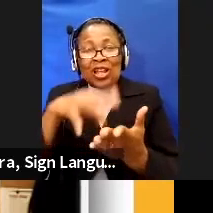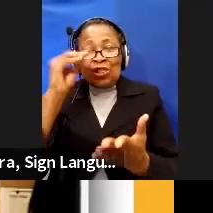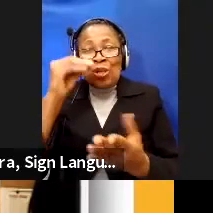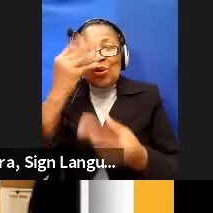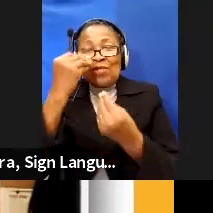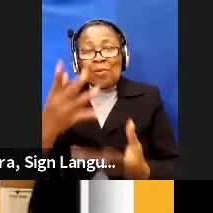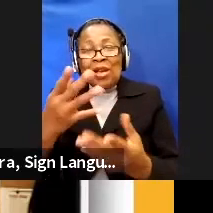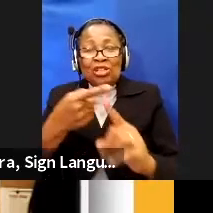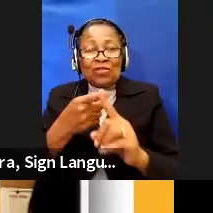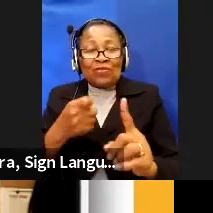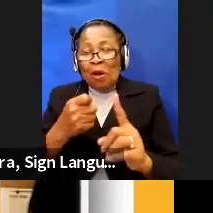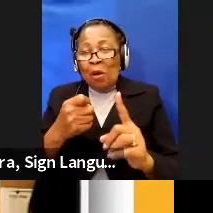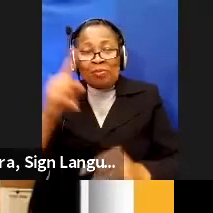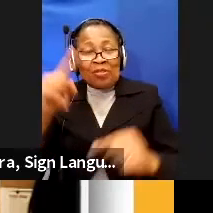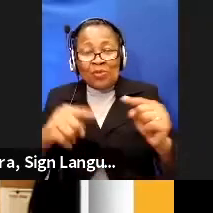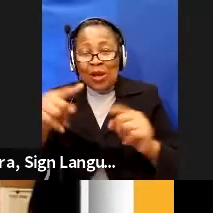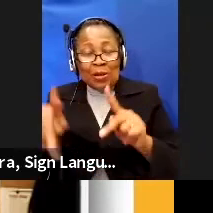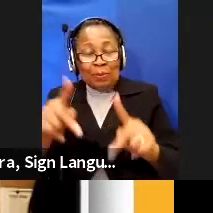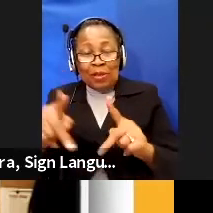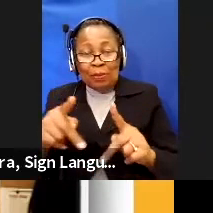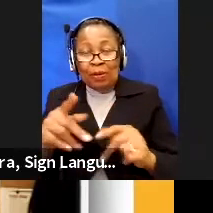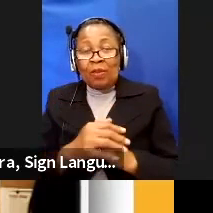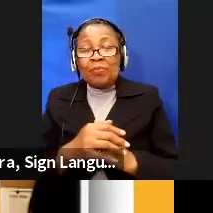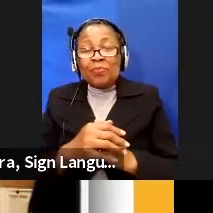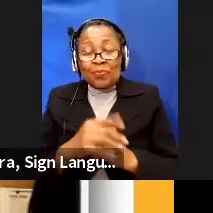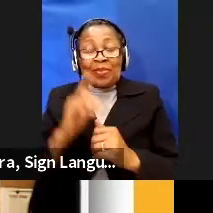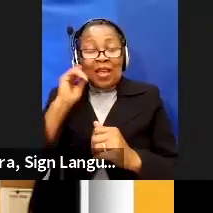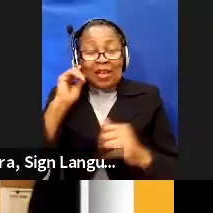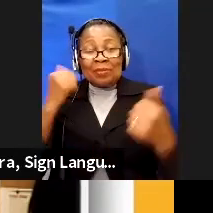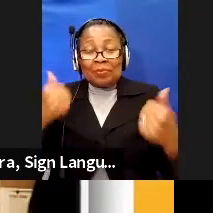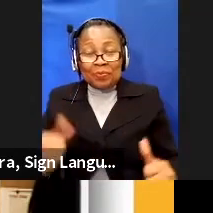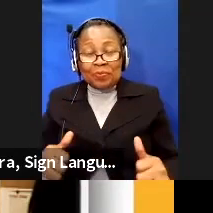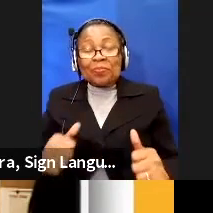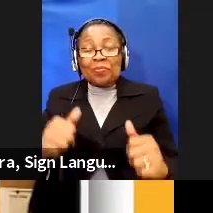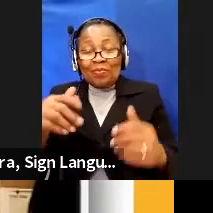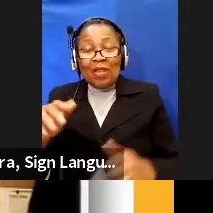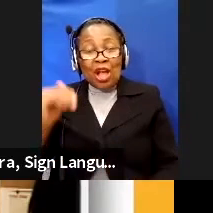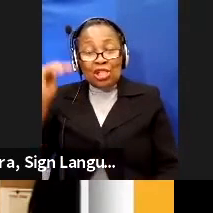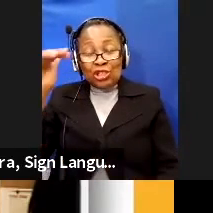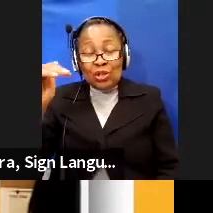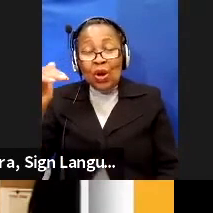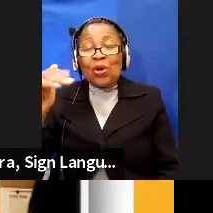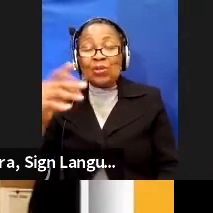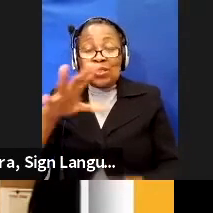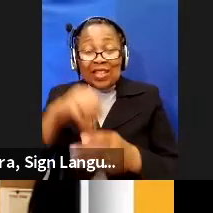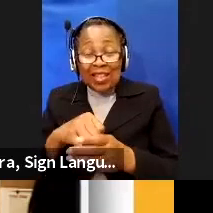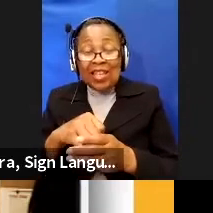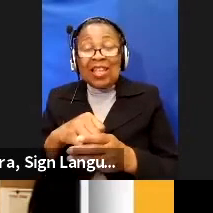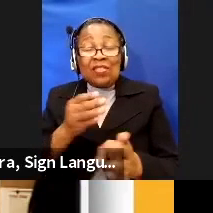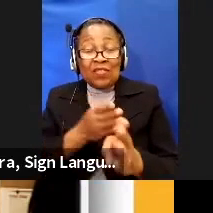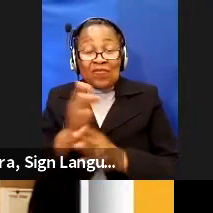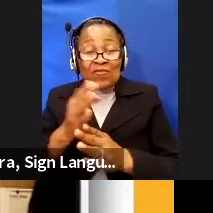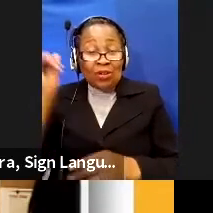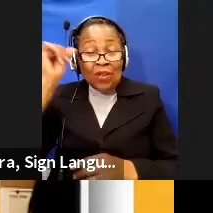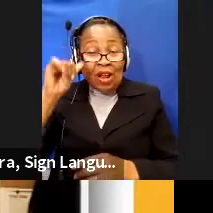everybody. As a late deaf and adult and someone that kind of is in the professional audiology world and also the consumer